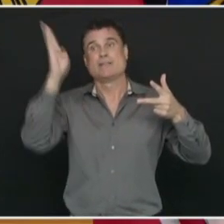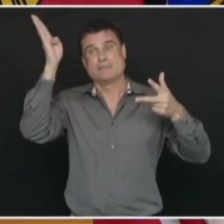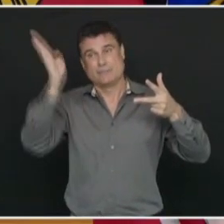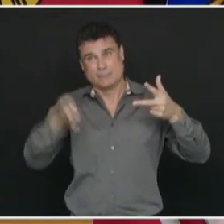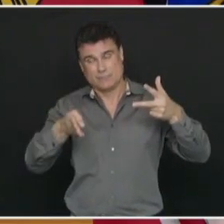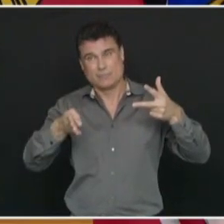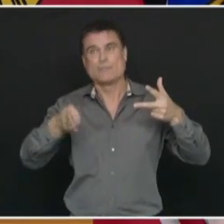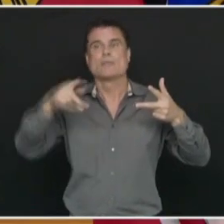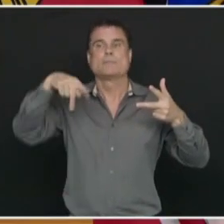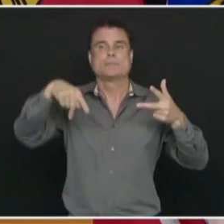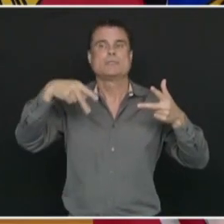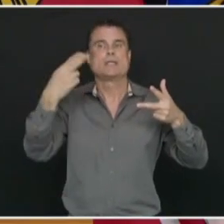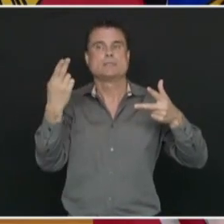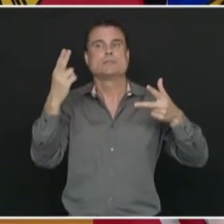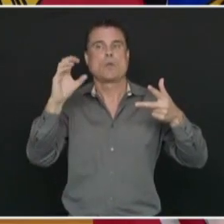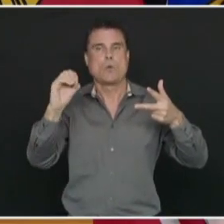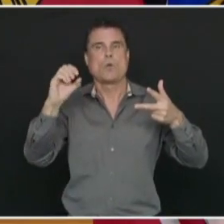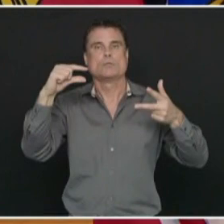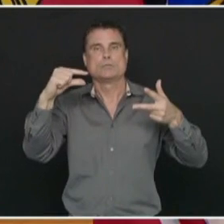that.